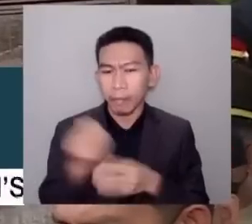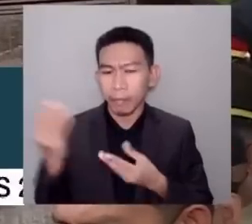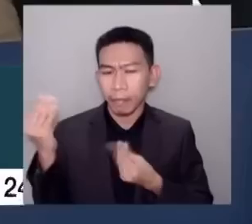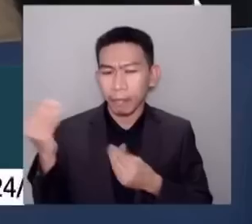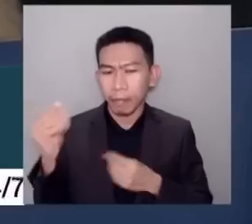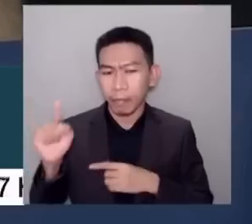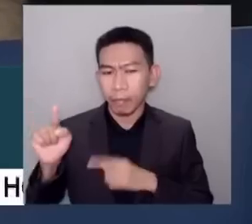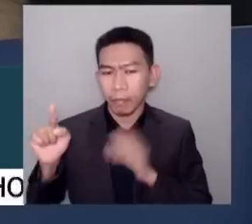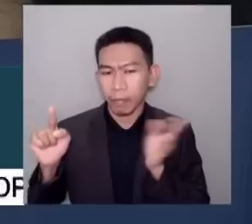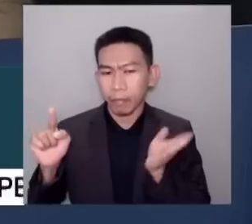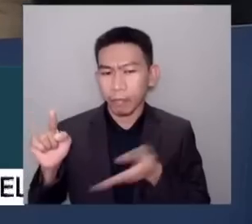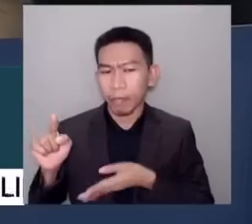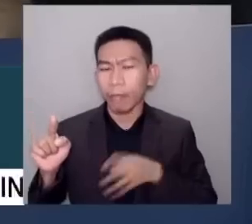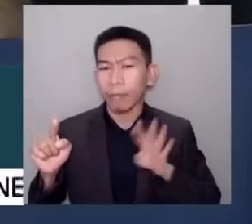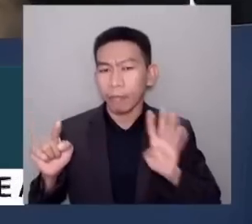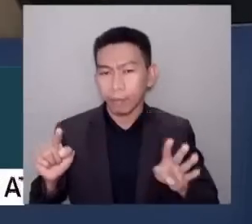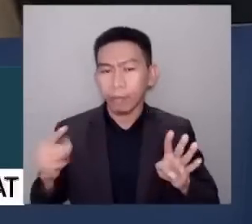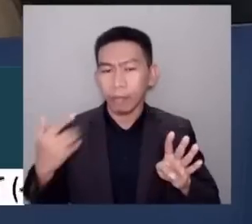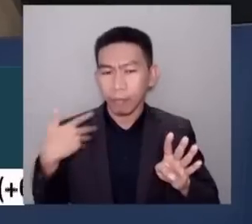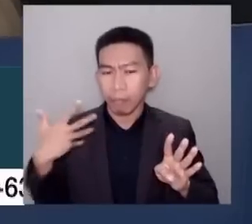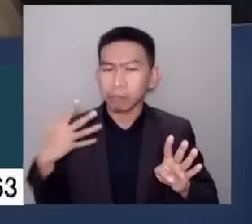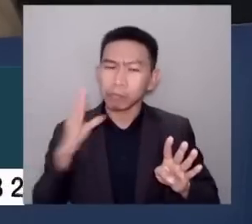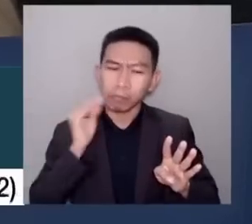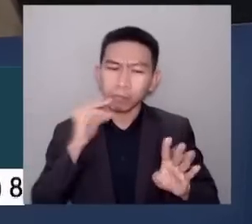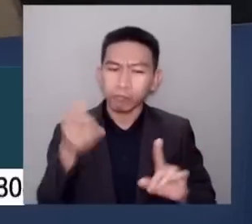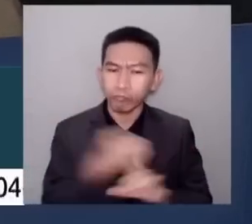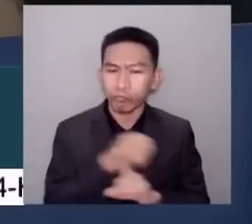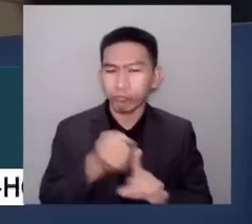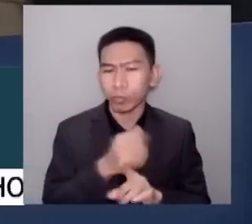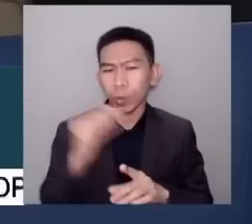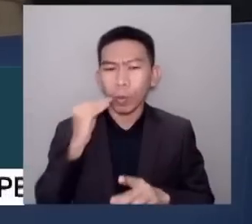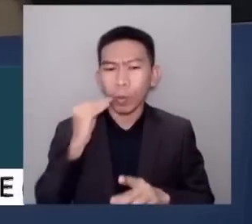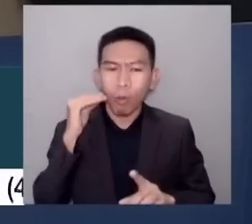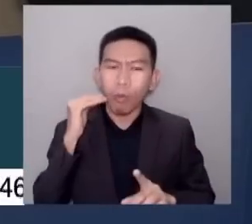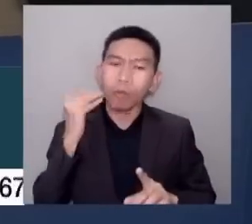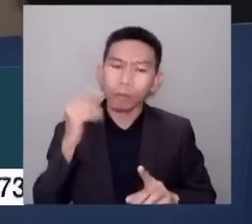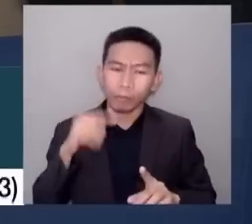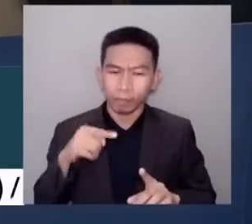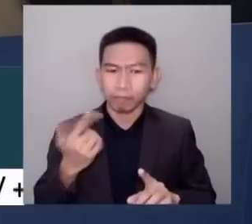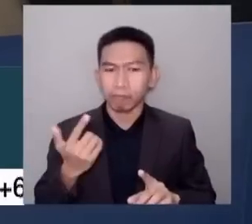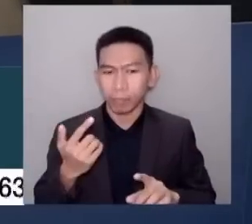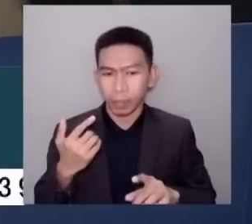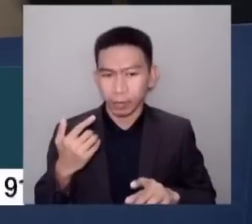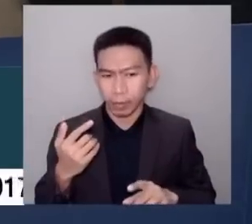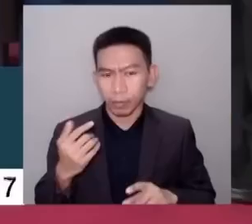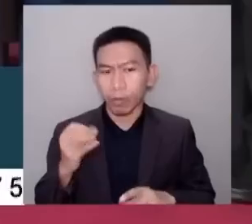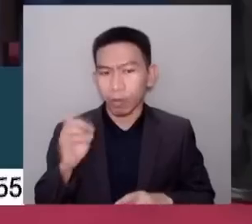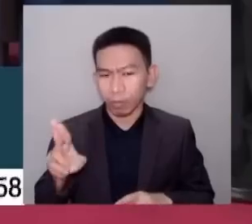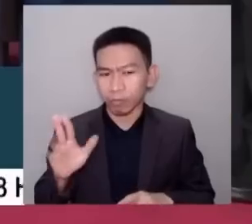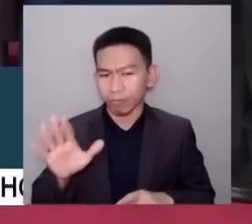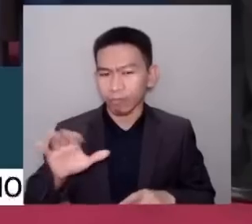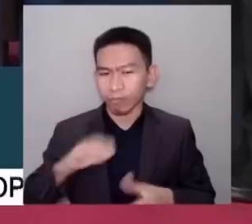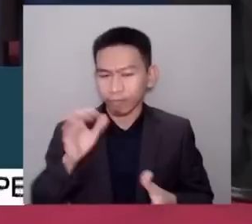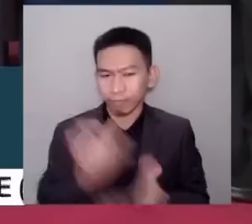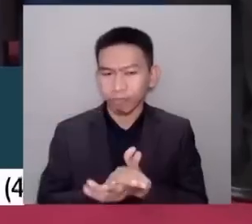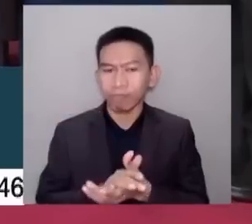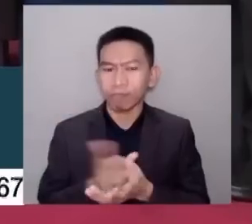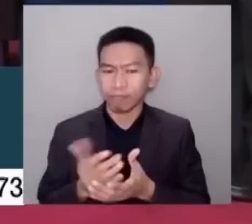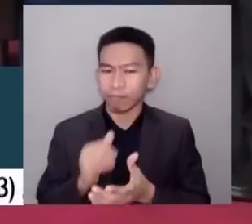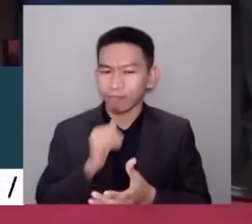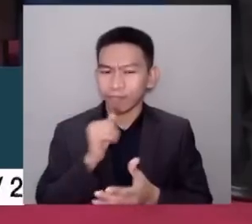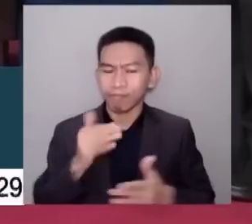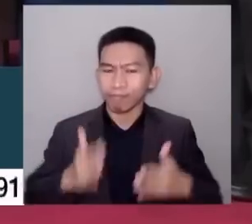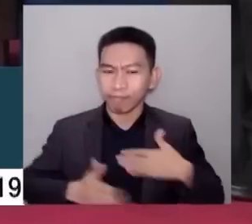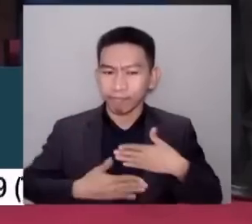victims of domestic violence or trapped in unhappy marriages. Among the grounds that would allow divorce under Padilla's